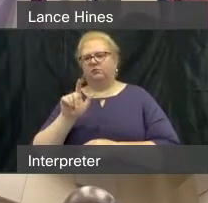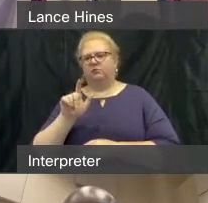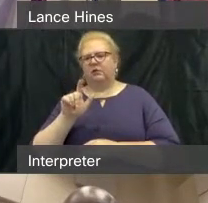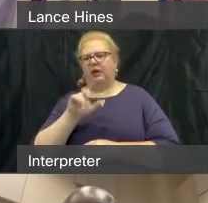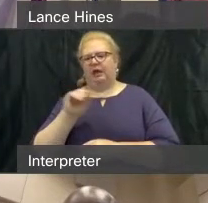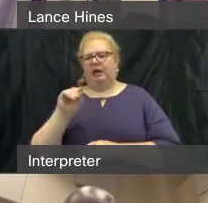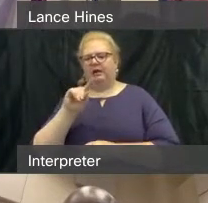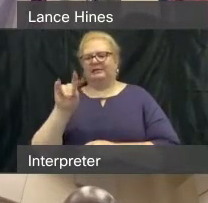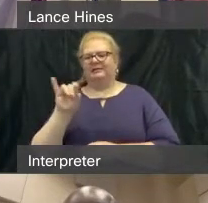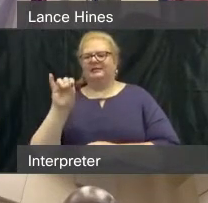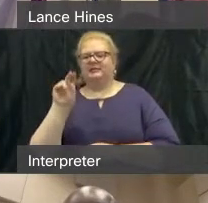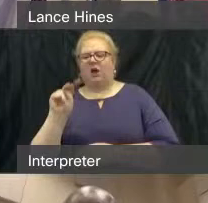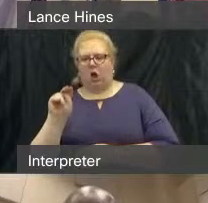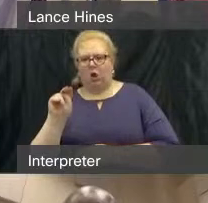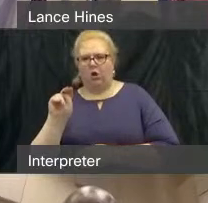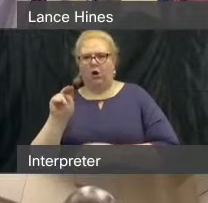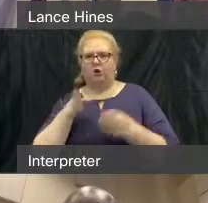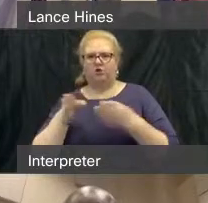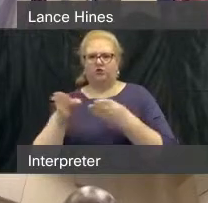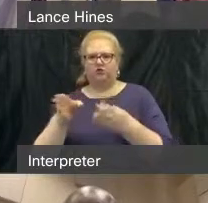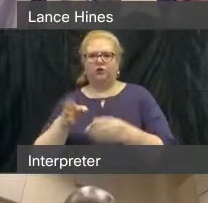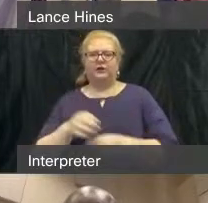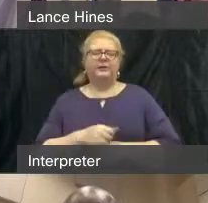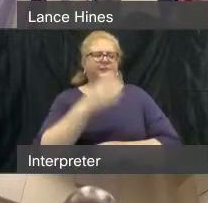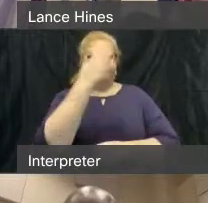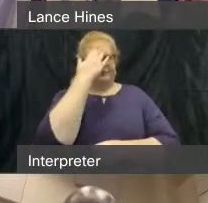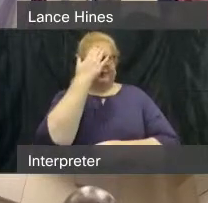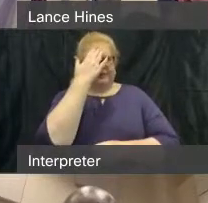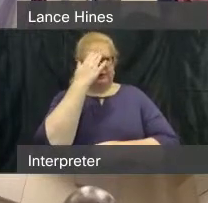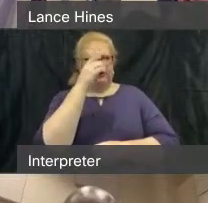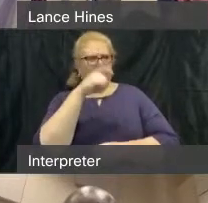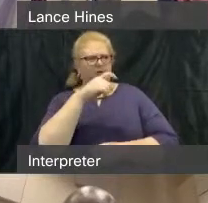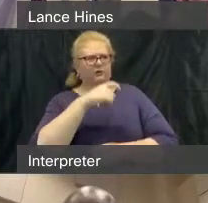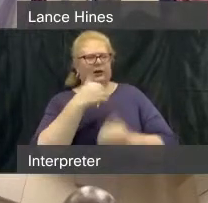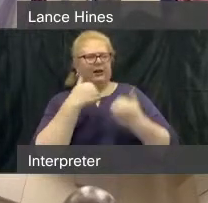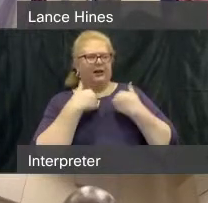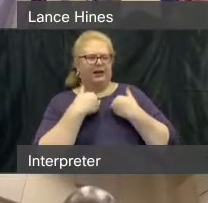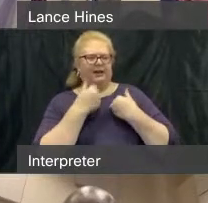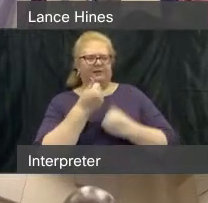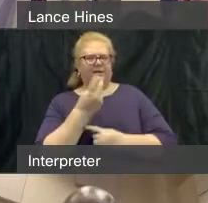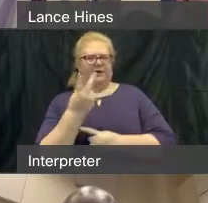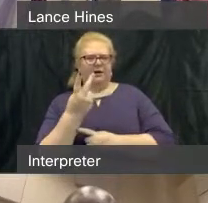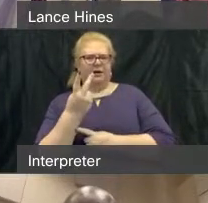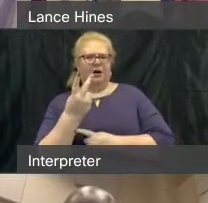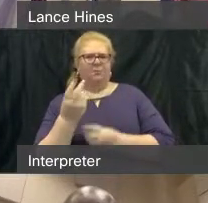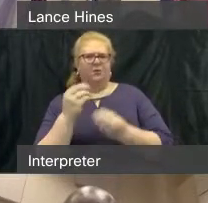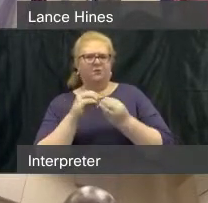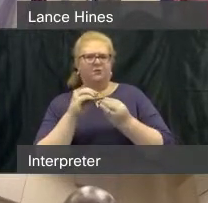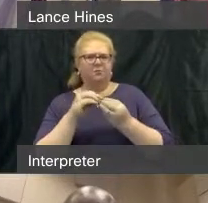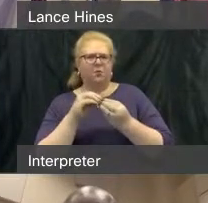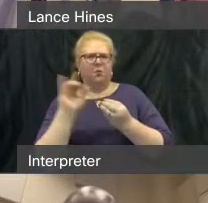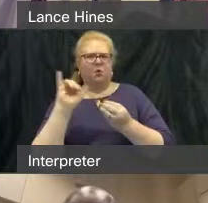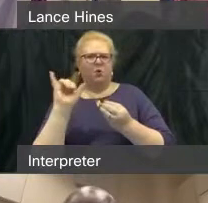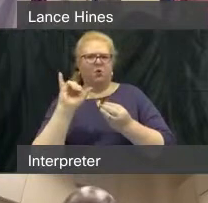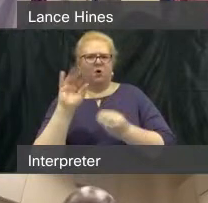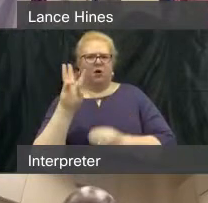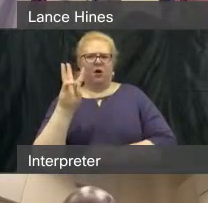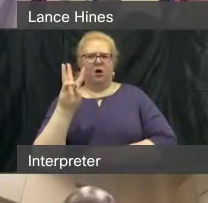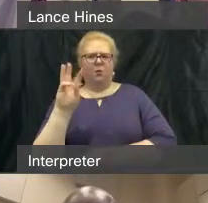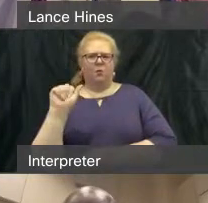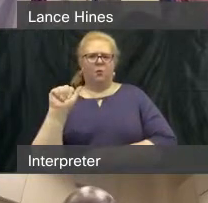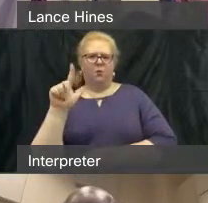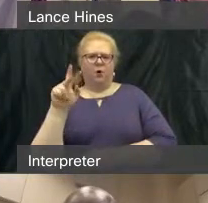housing. Okay, and I know there should be a couple more that should be facing Walker or off